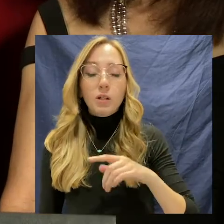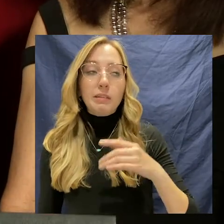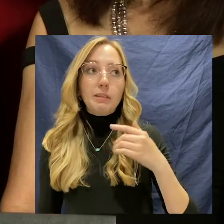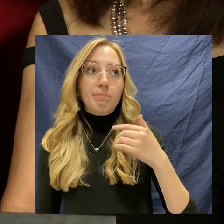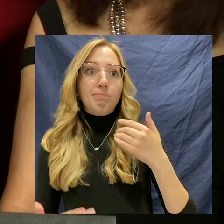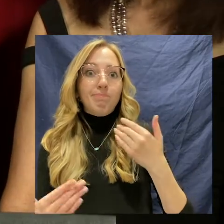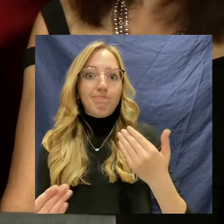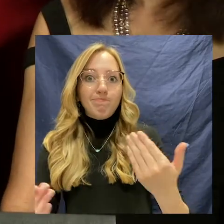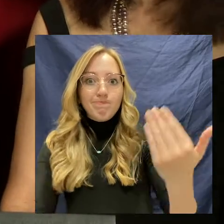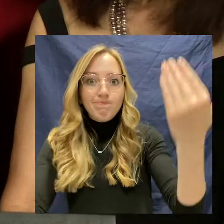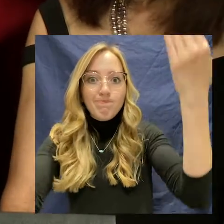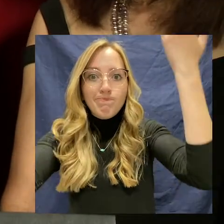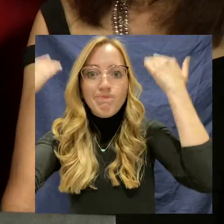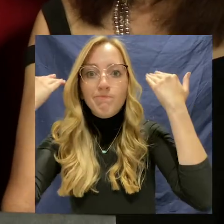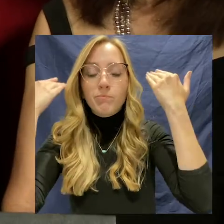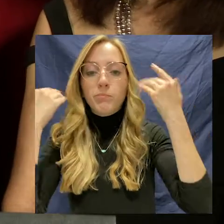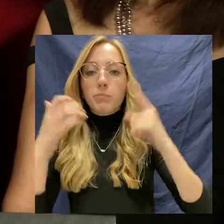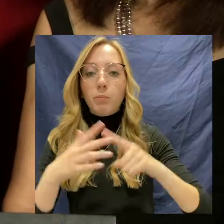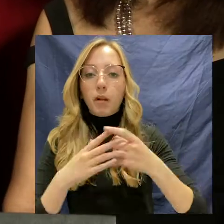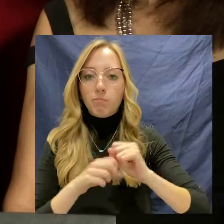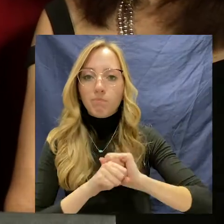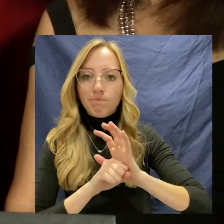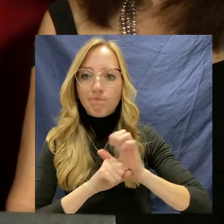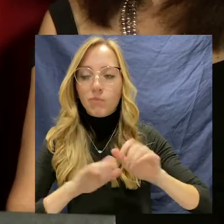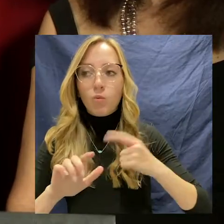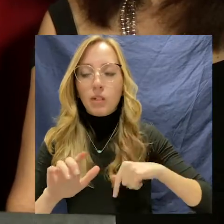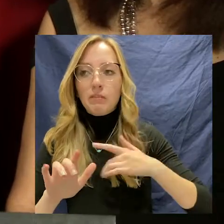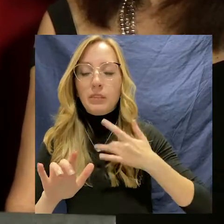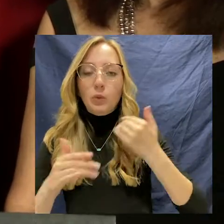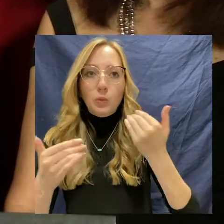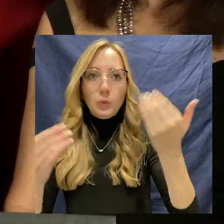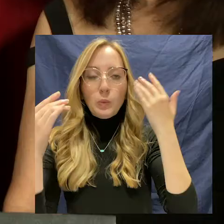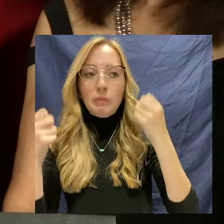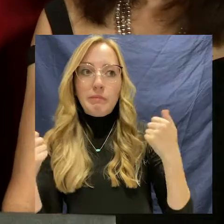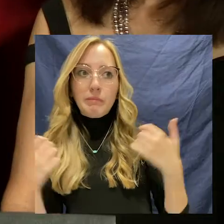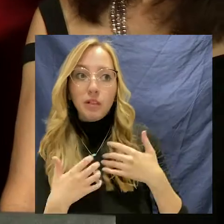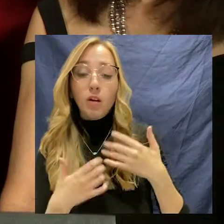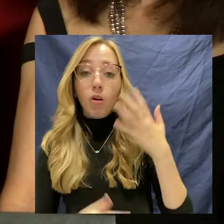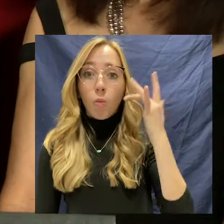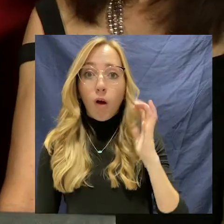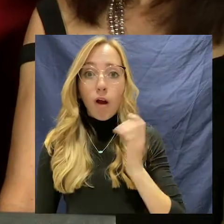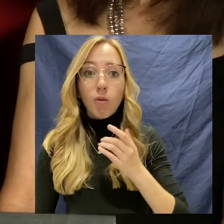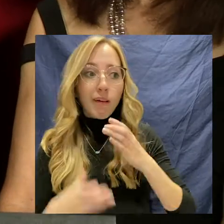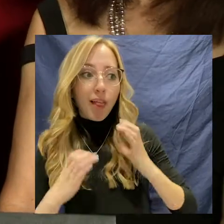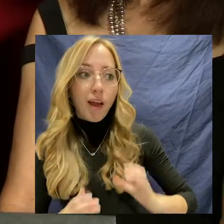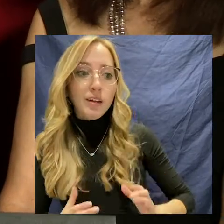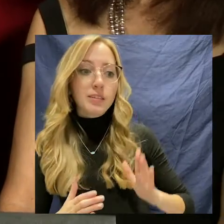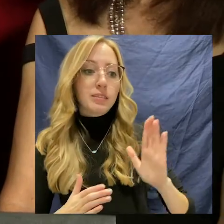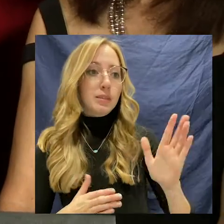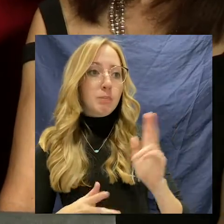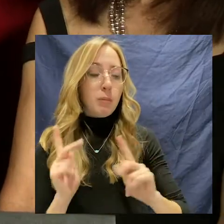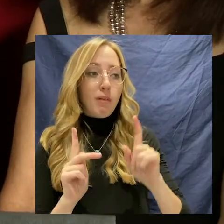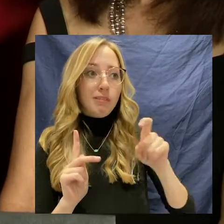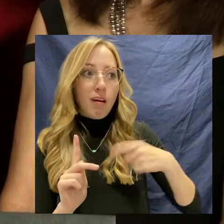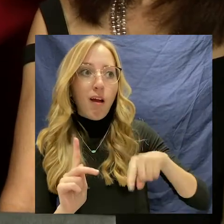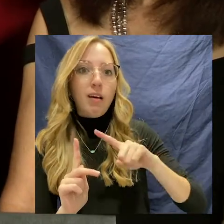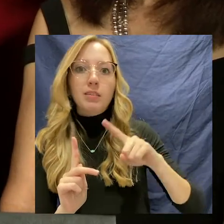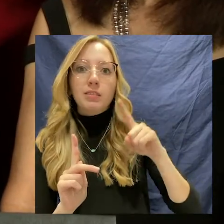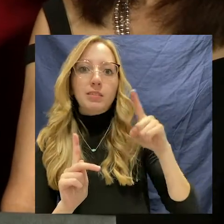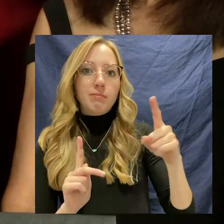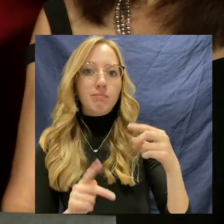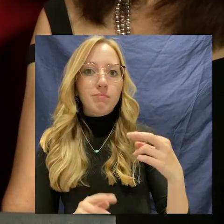and terror that our clients, people who needed us the most, would be trapped in their homes with their